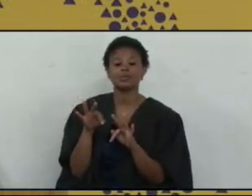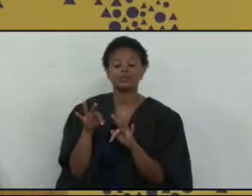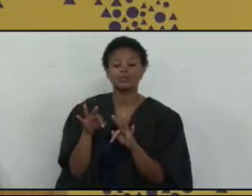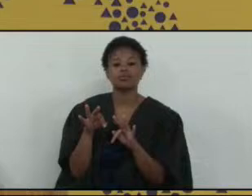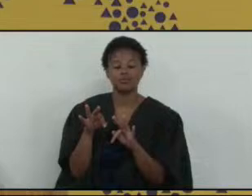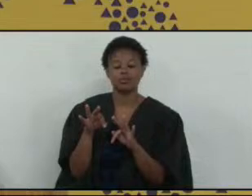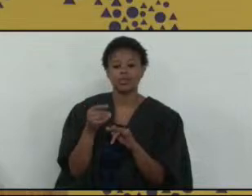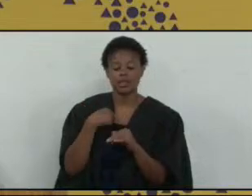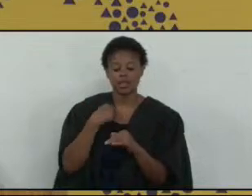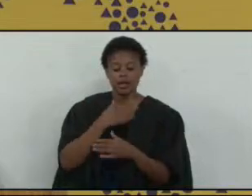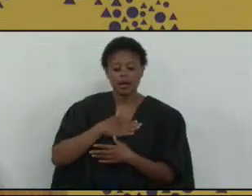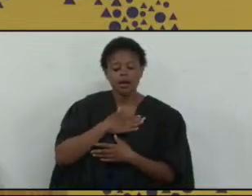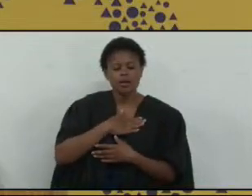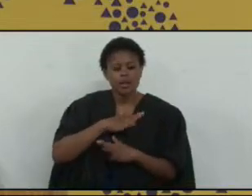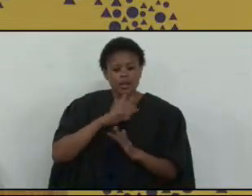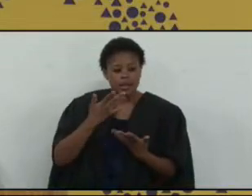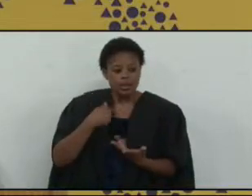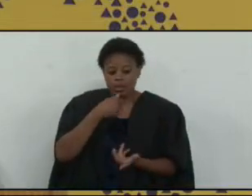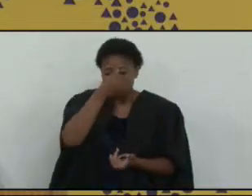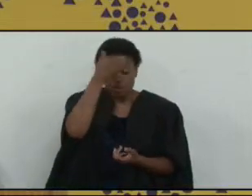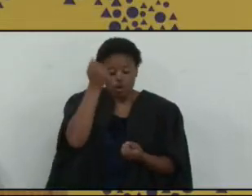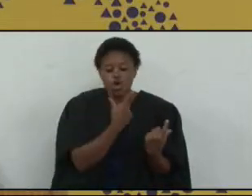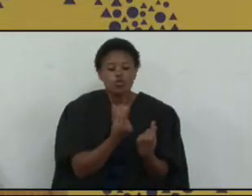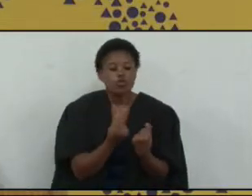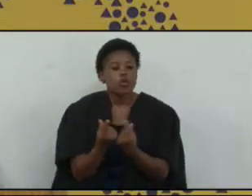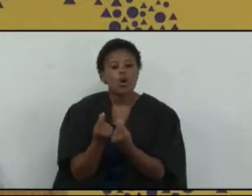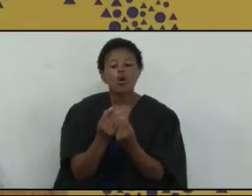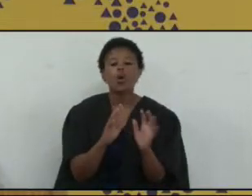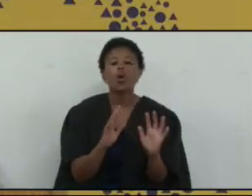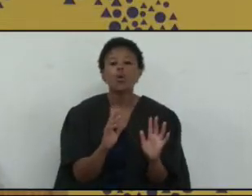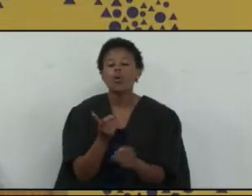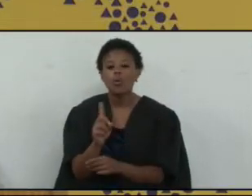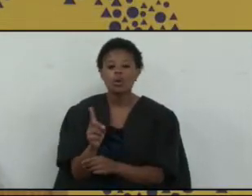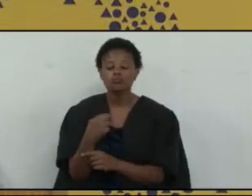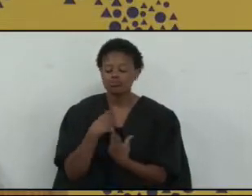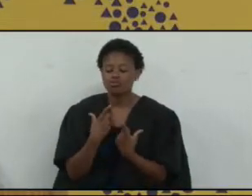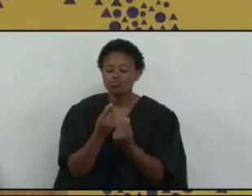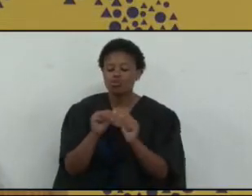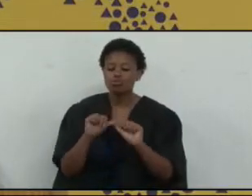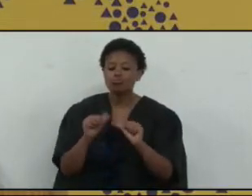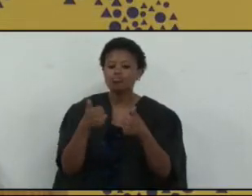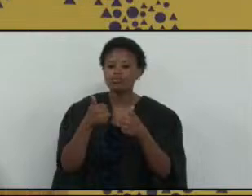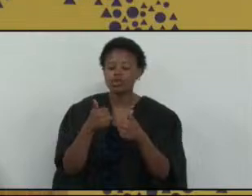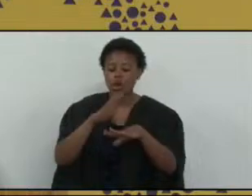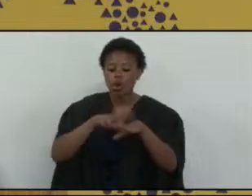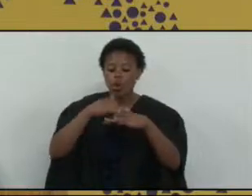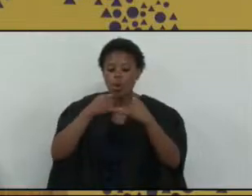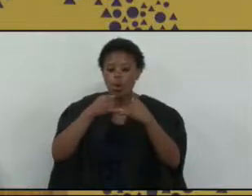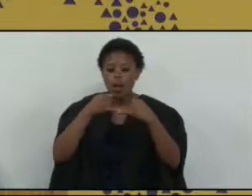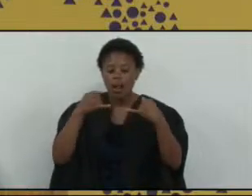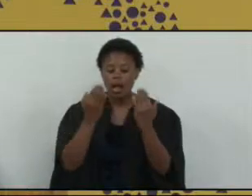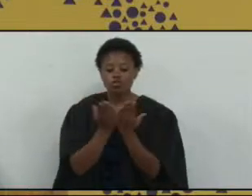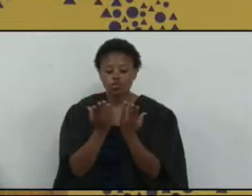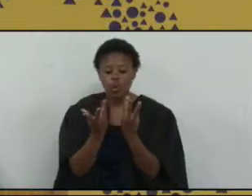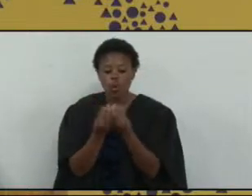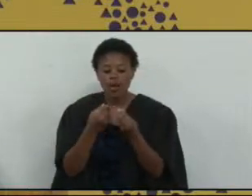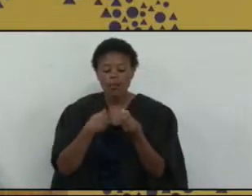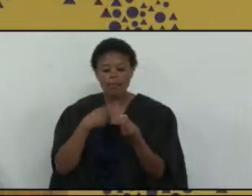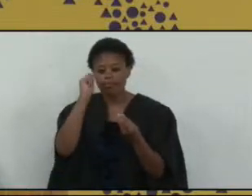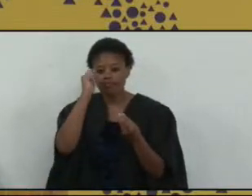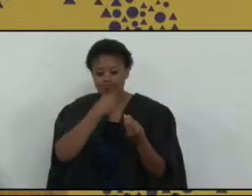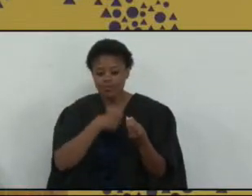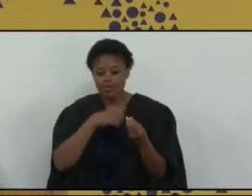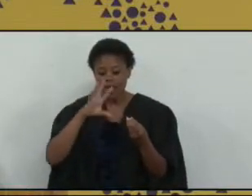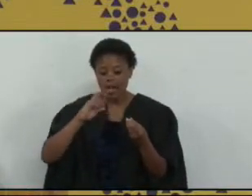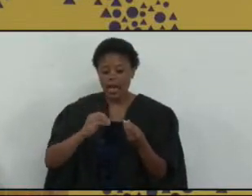was. I felt like I had no idea what I was doing. I did this while online schooling with my son. I had a toddler on